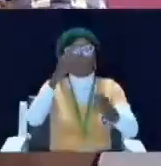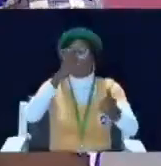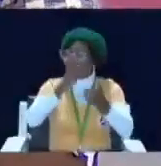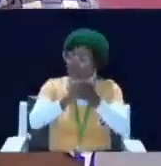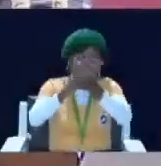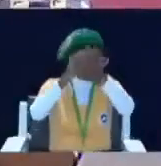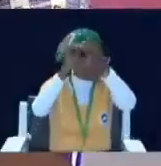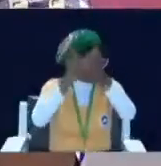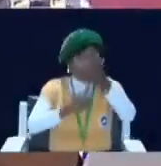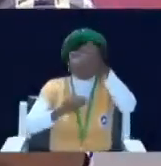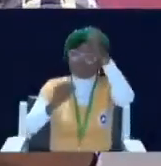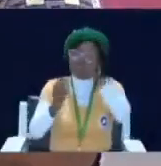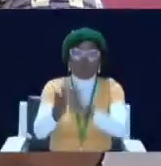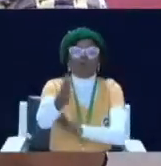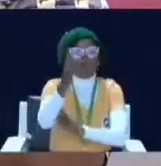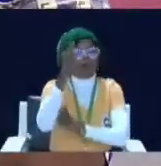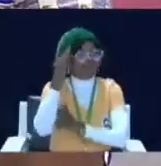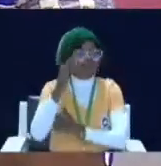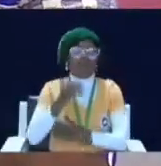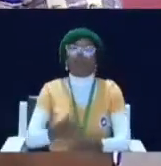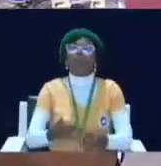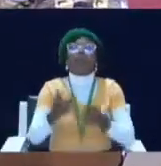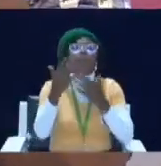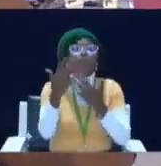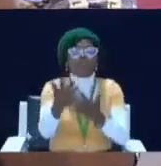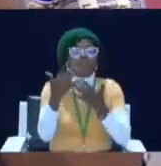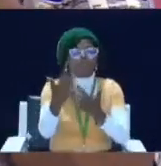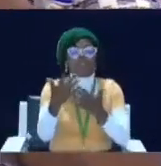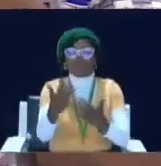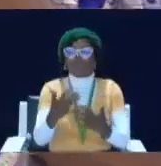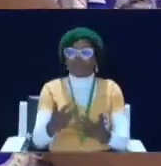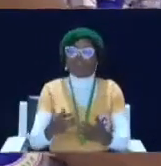from one hospital to the other to no avail. In